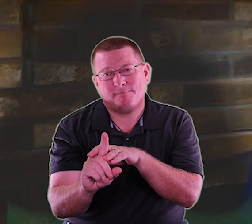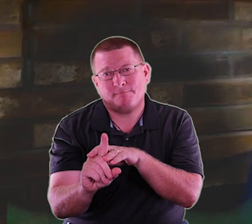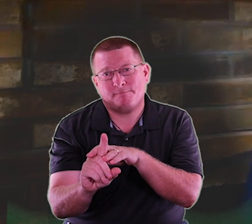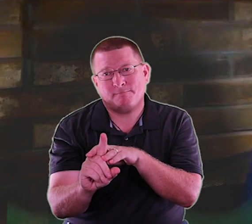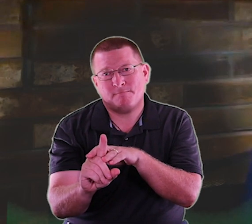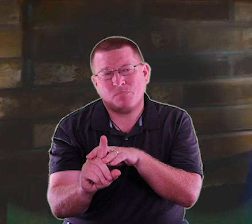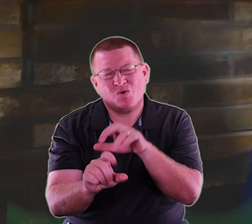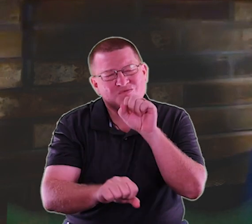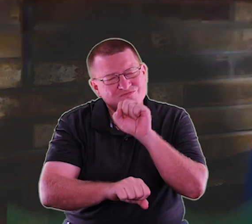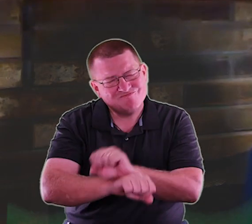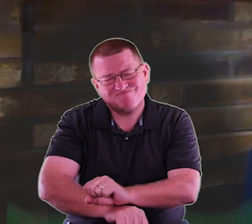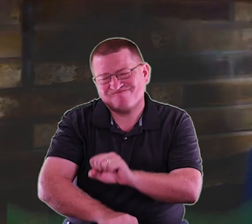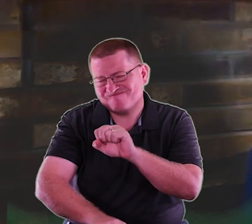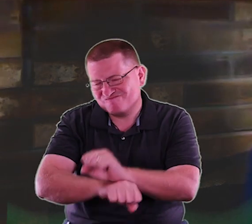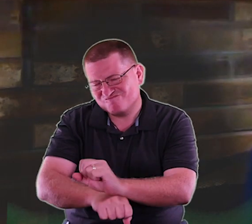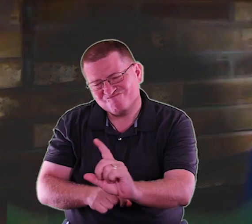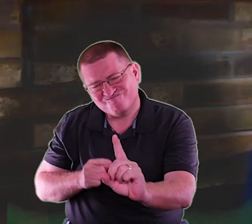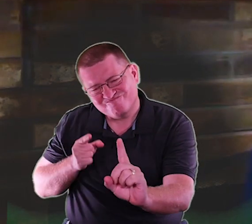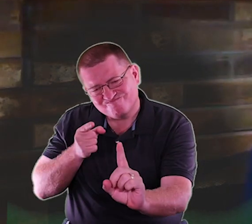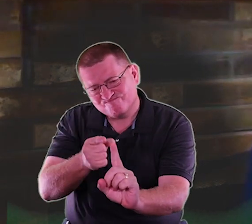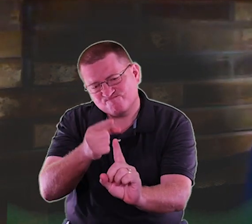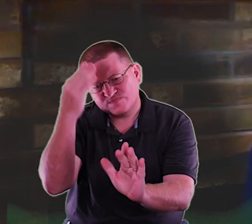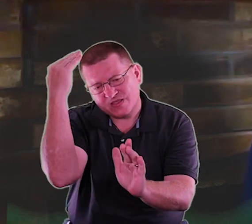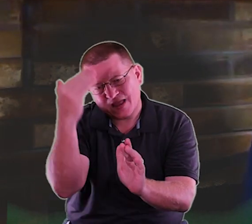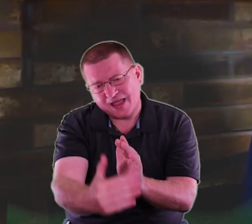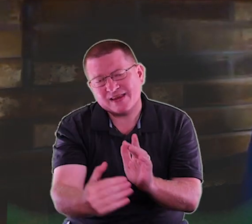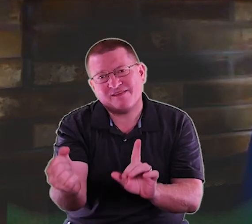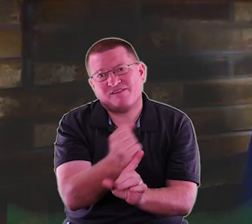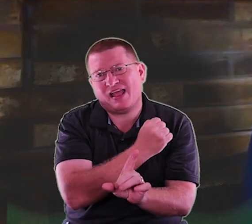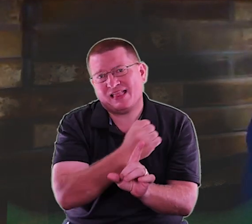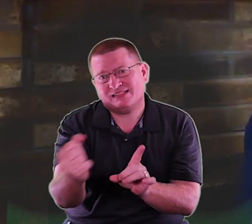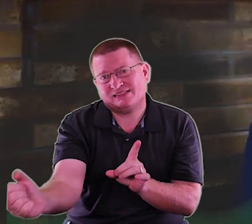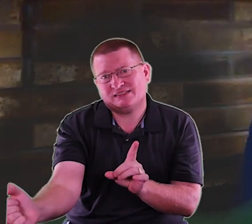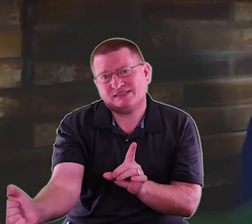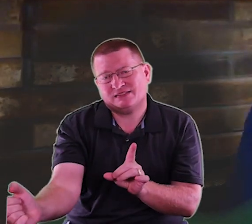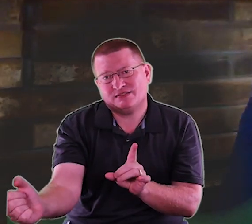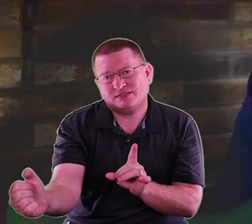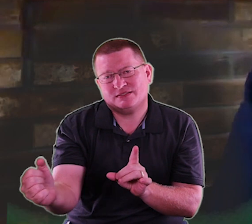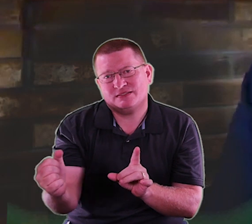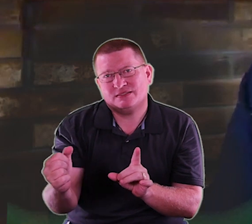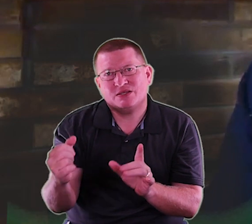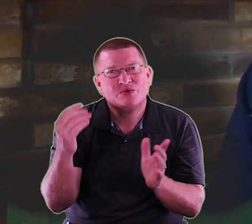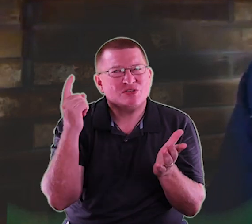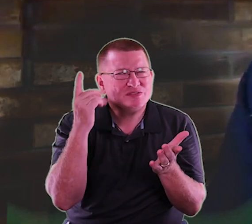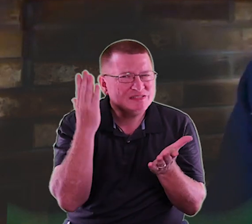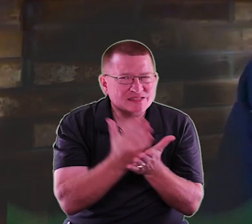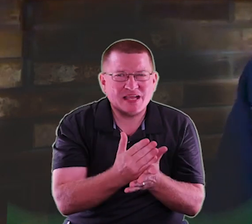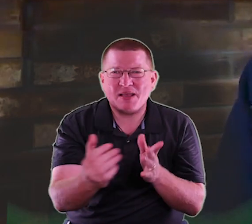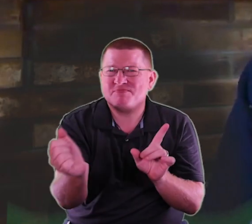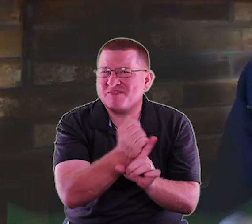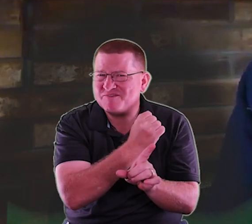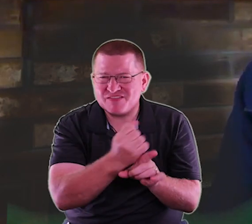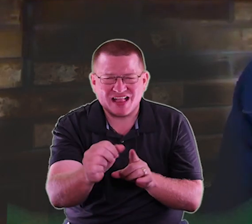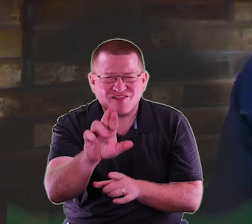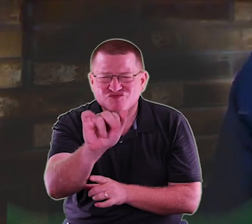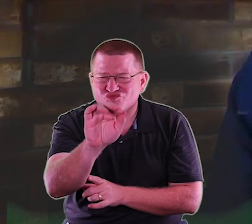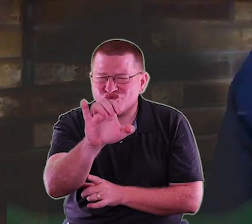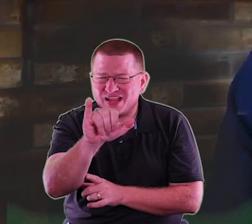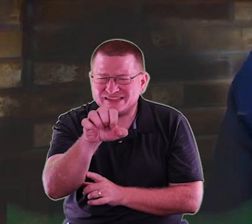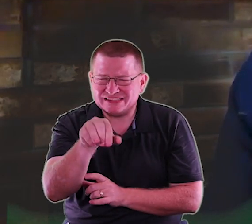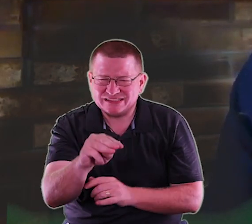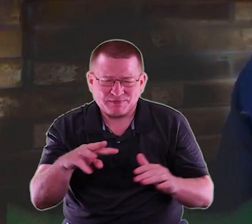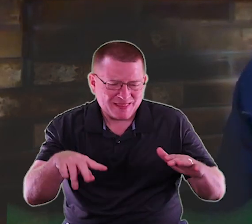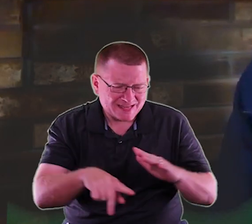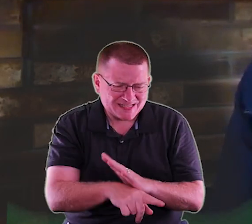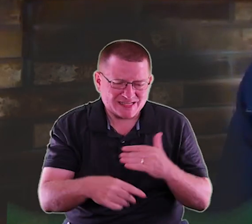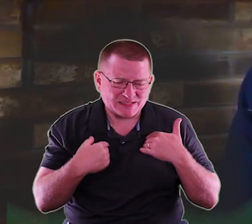We work for an end to violence. The violence of racism that kills bodies